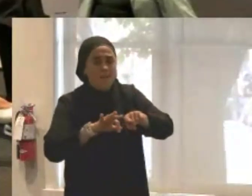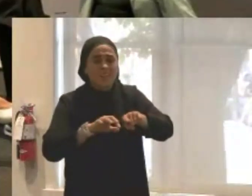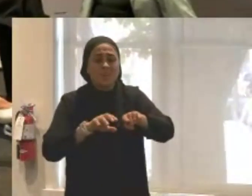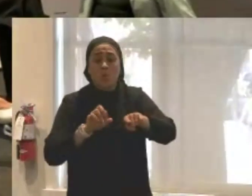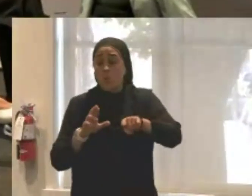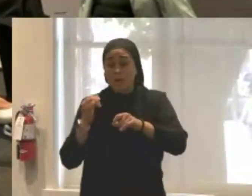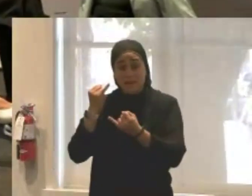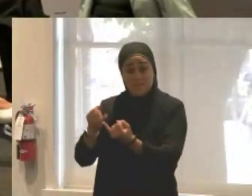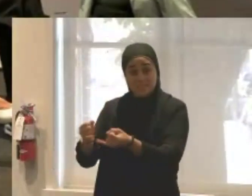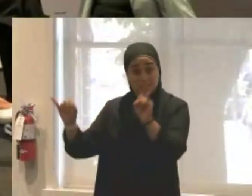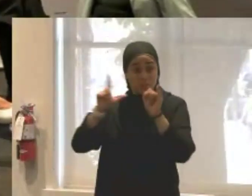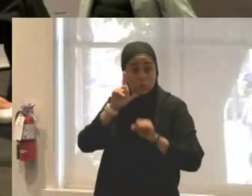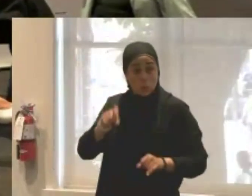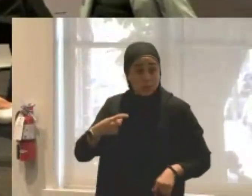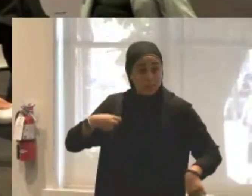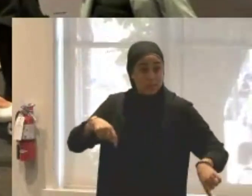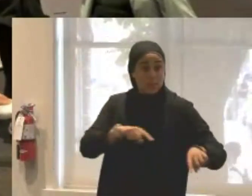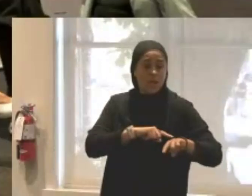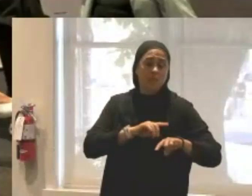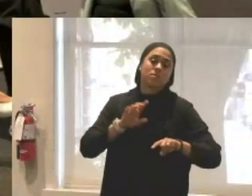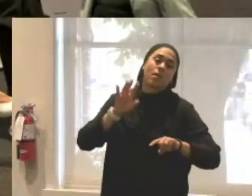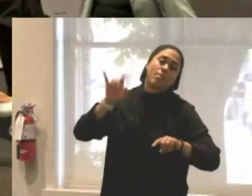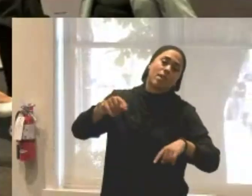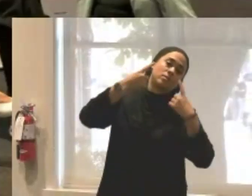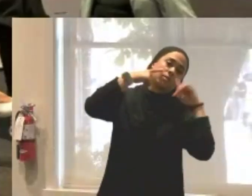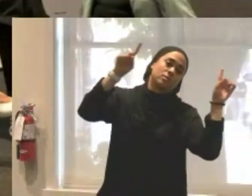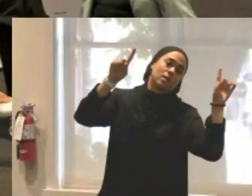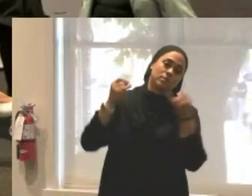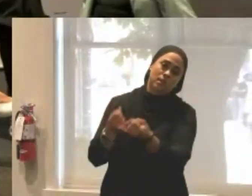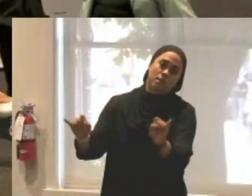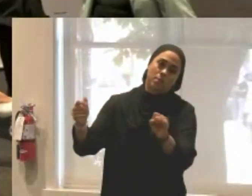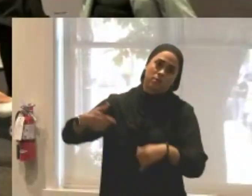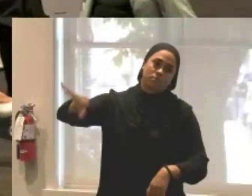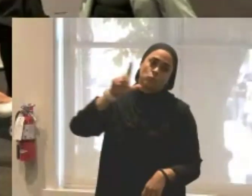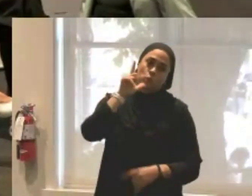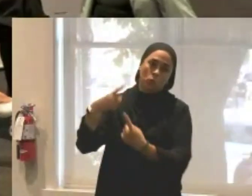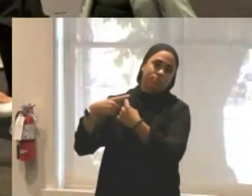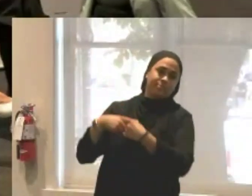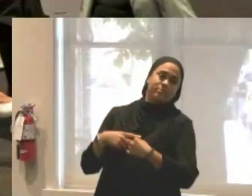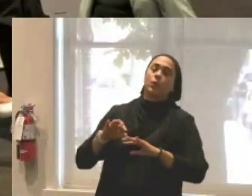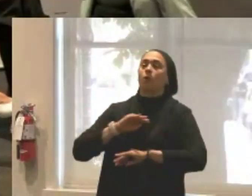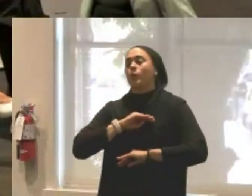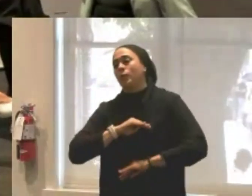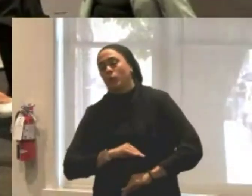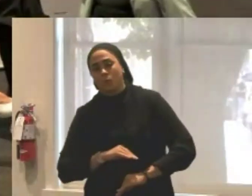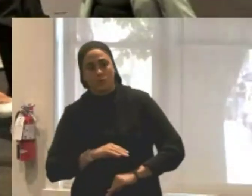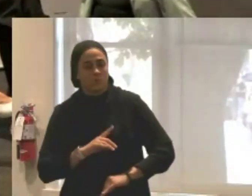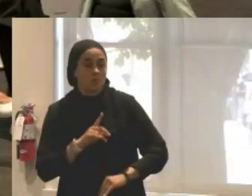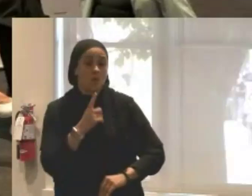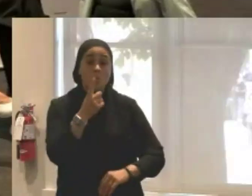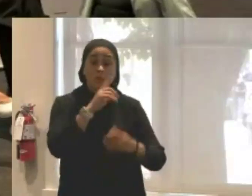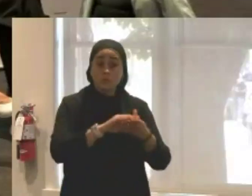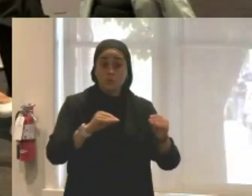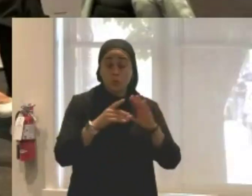don't need the supports of the center, for us that's a success story. And it's really amazing to see them flourish. One story that comes to